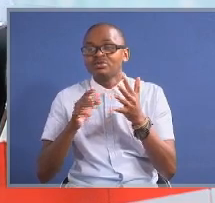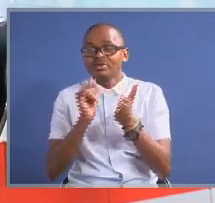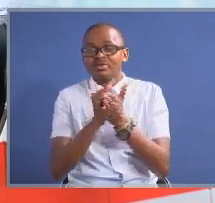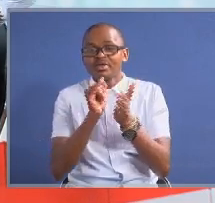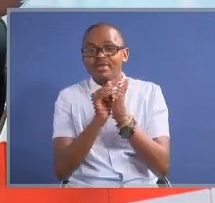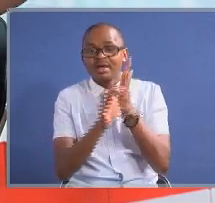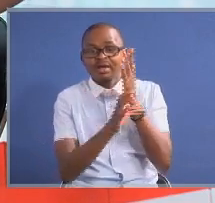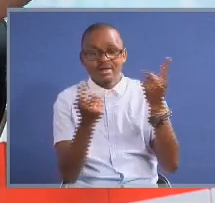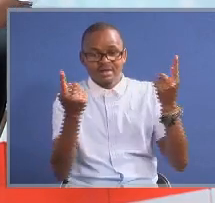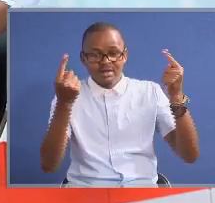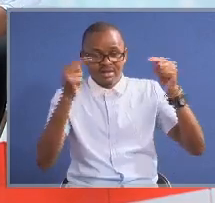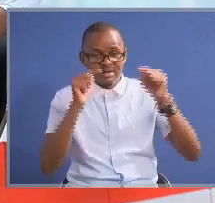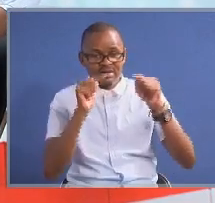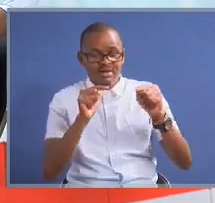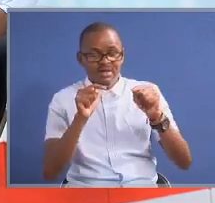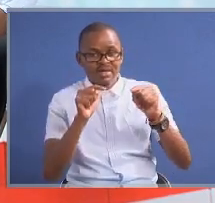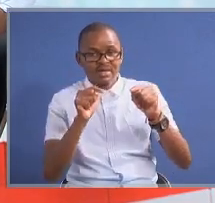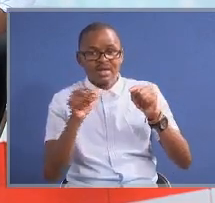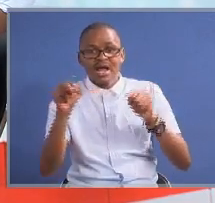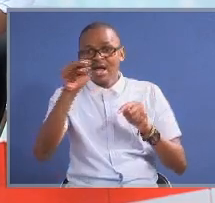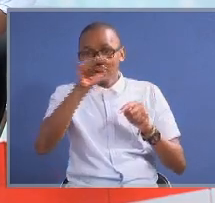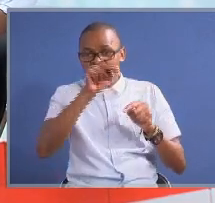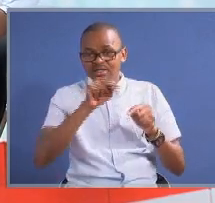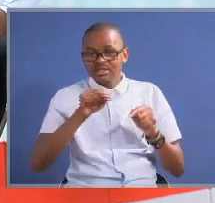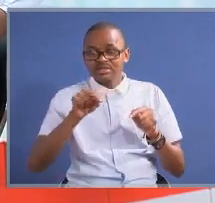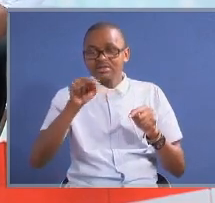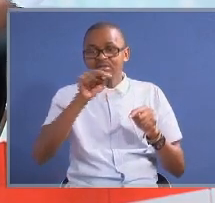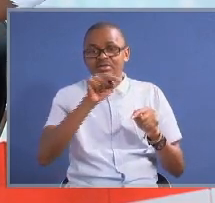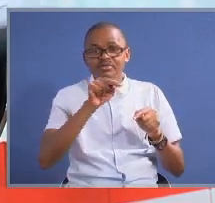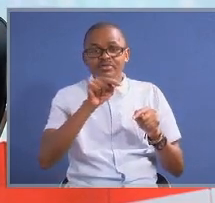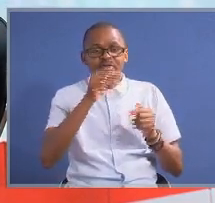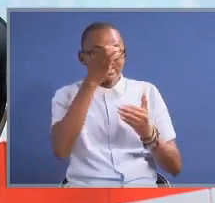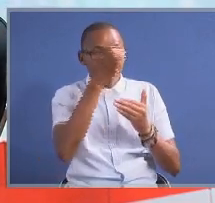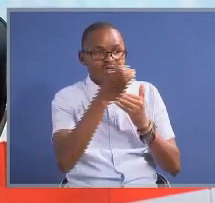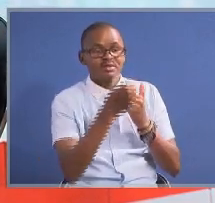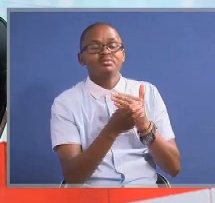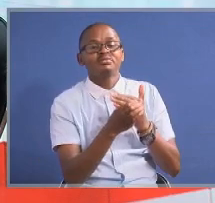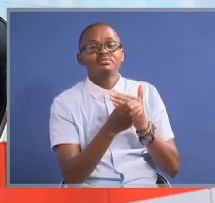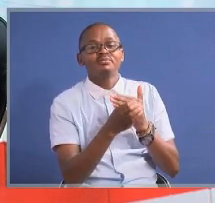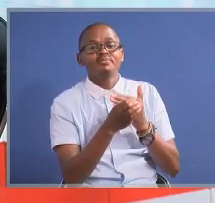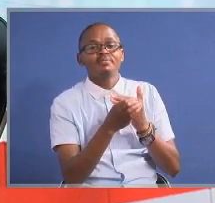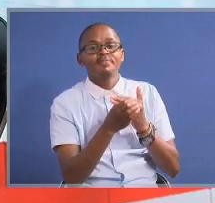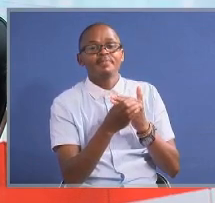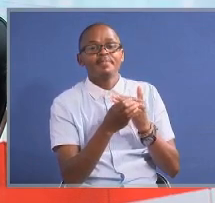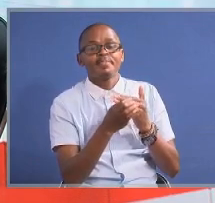other countries will come naturally, eventually.